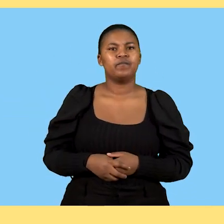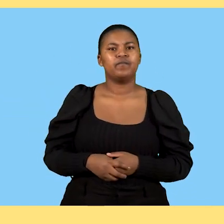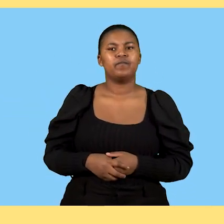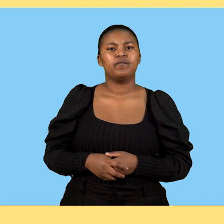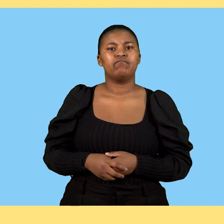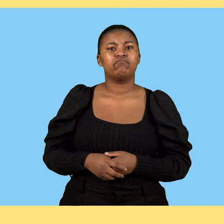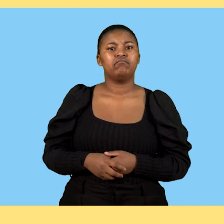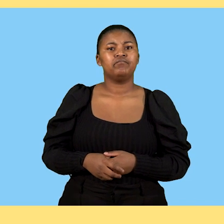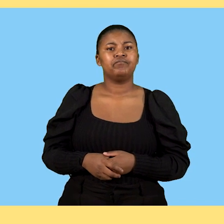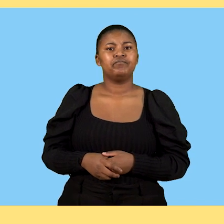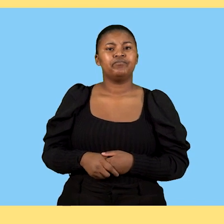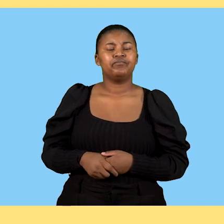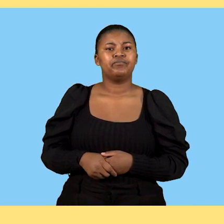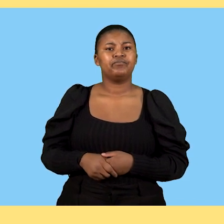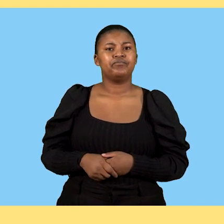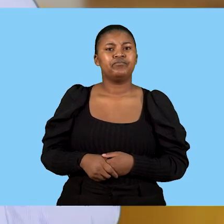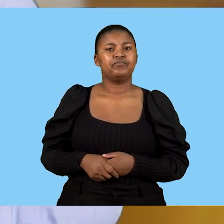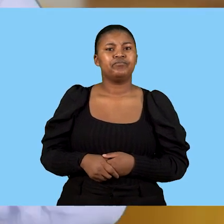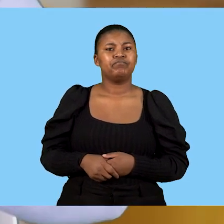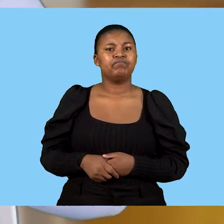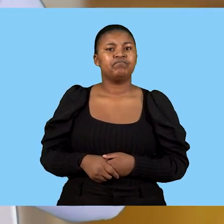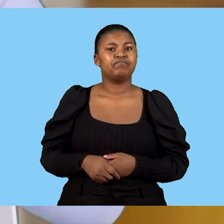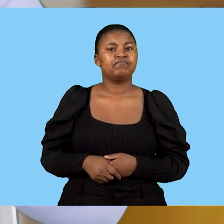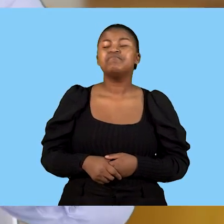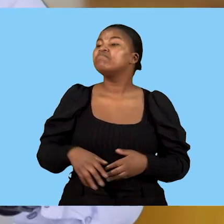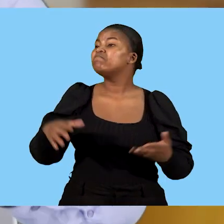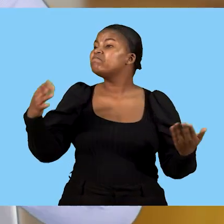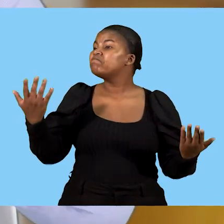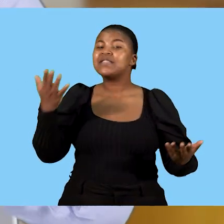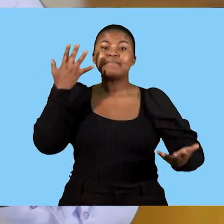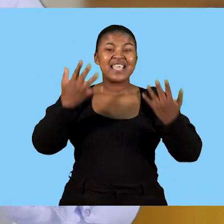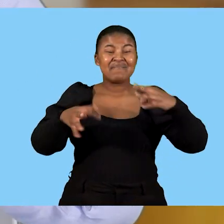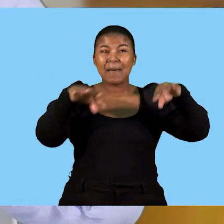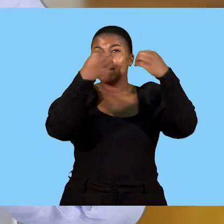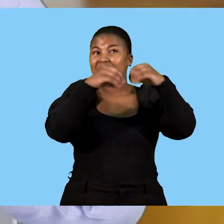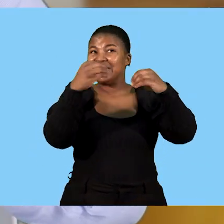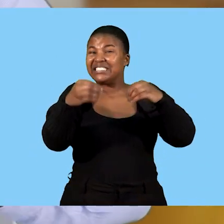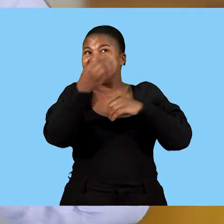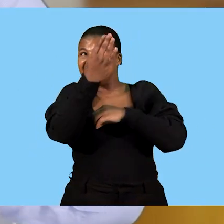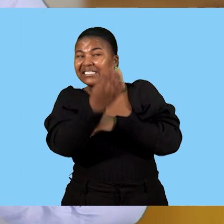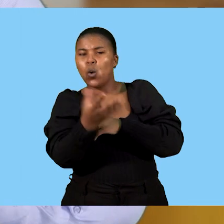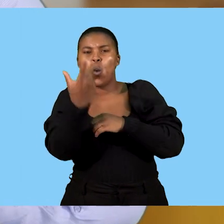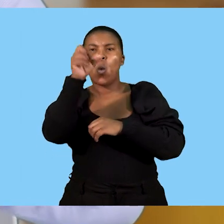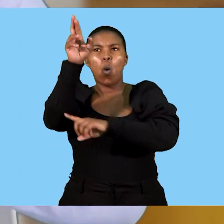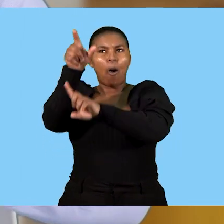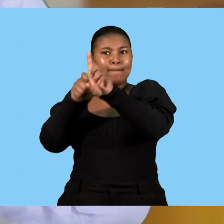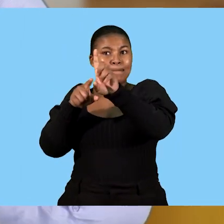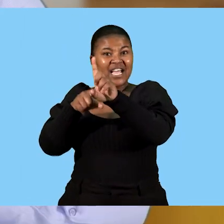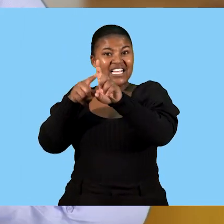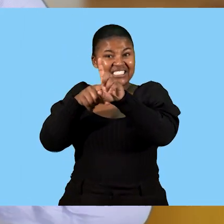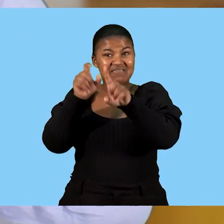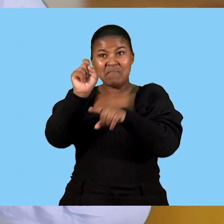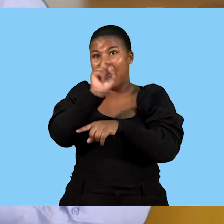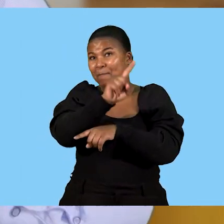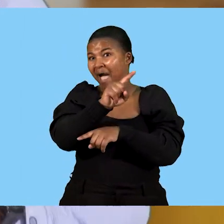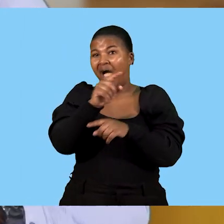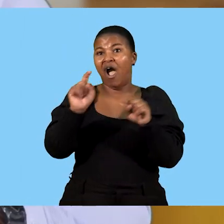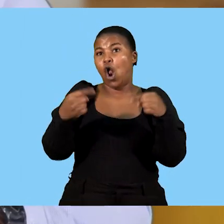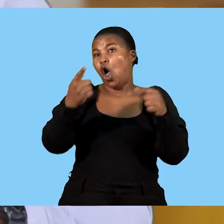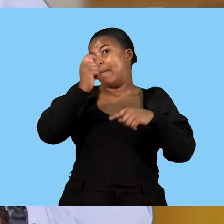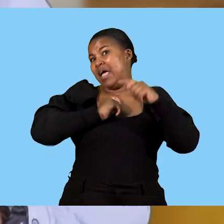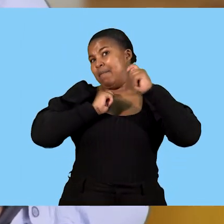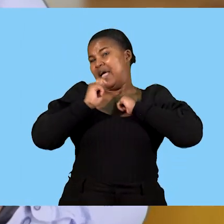then happens that the individual or the business that was owing us for that account that we wrote